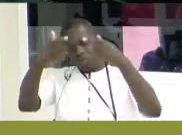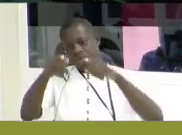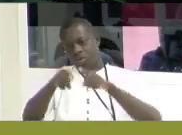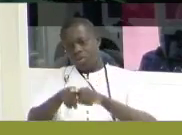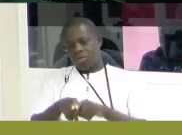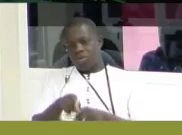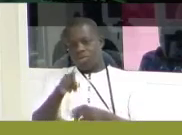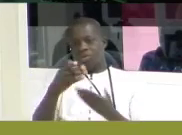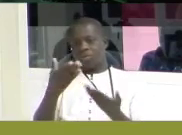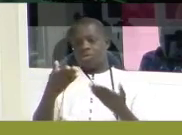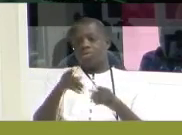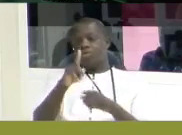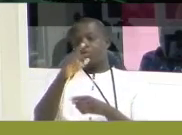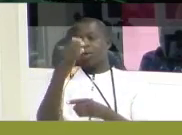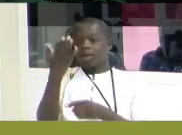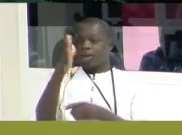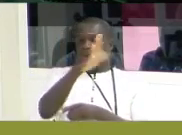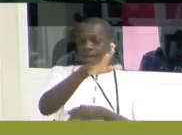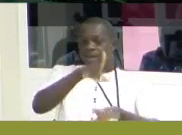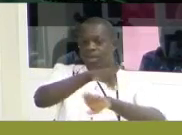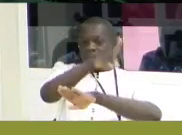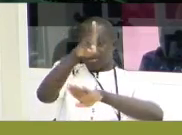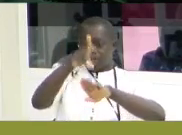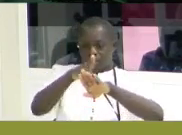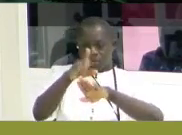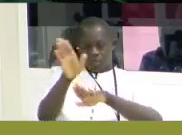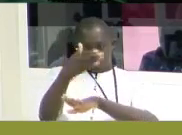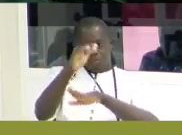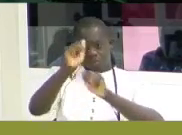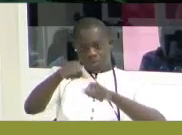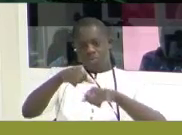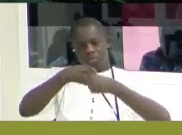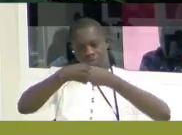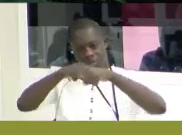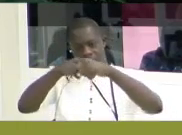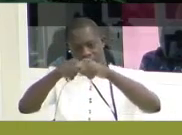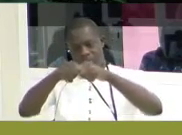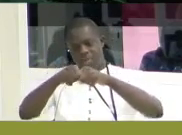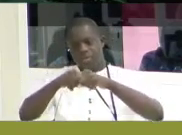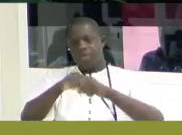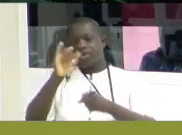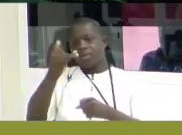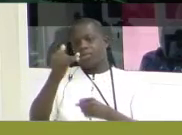practice the profession properly because yes, of the experience you had. Mm-hmm.